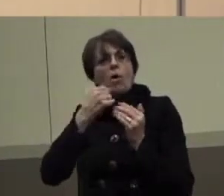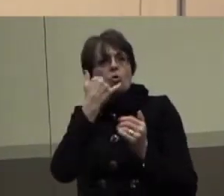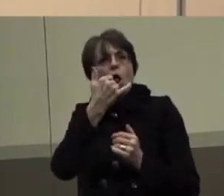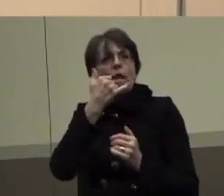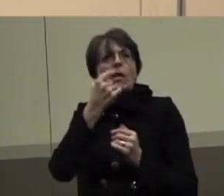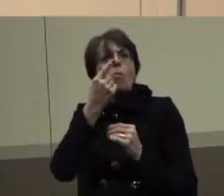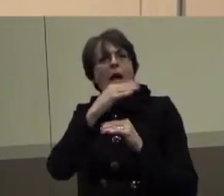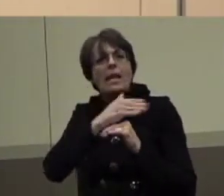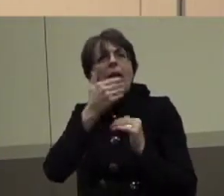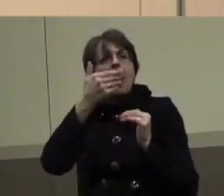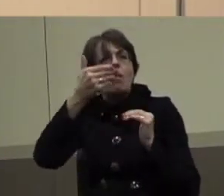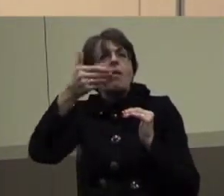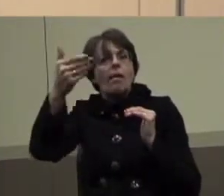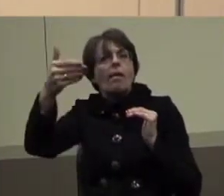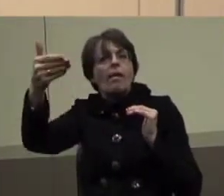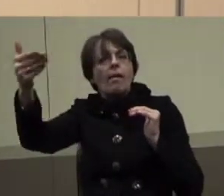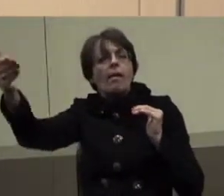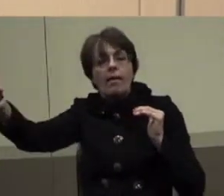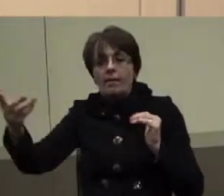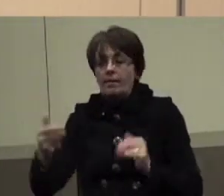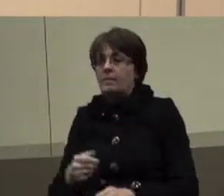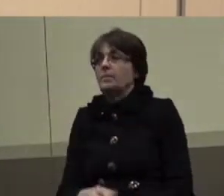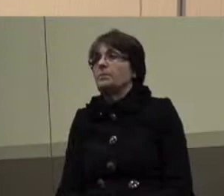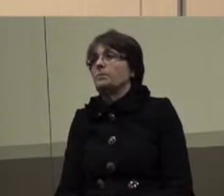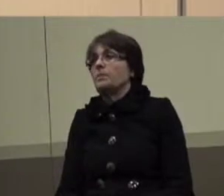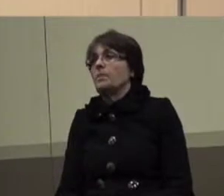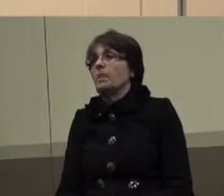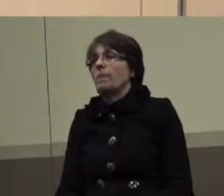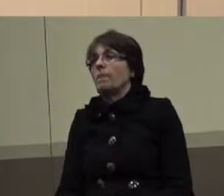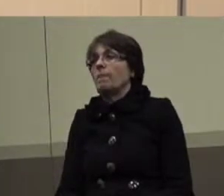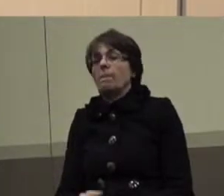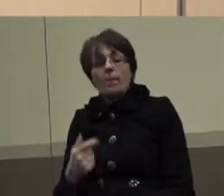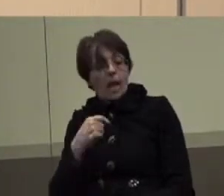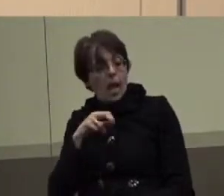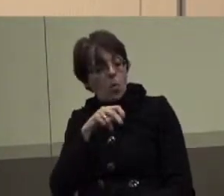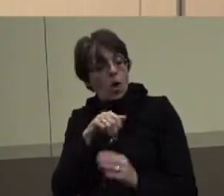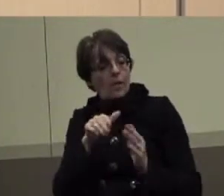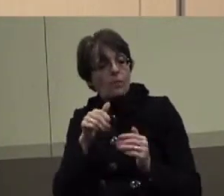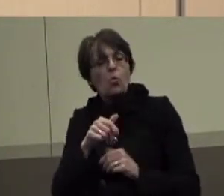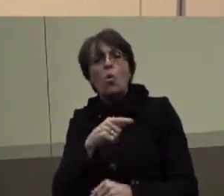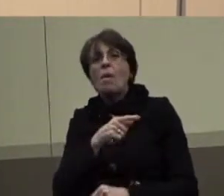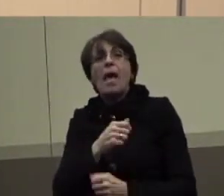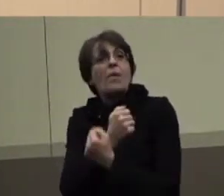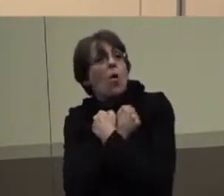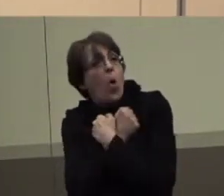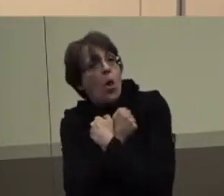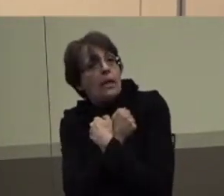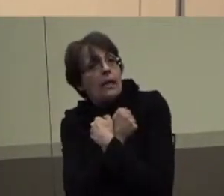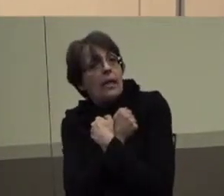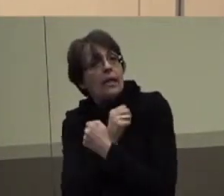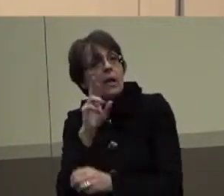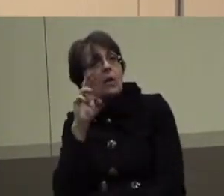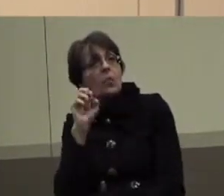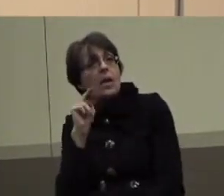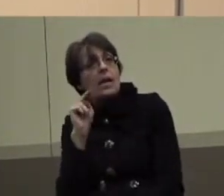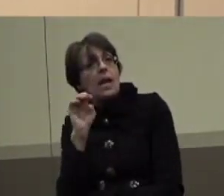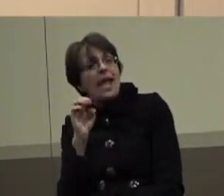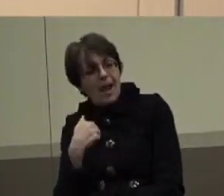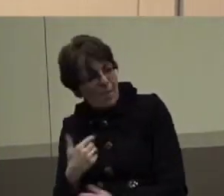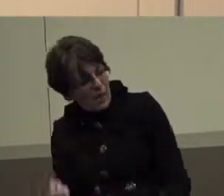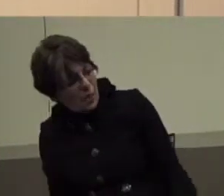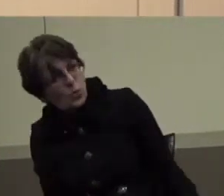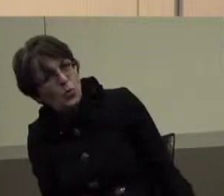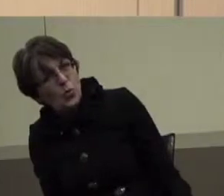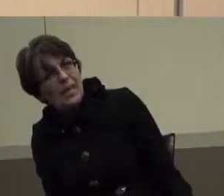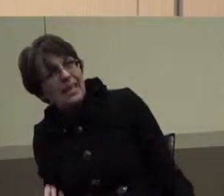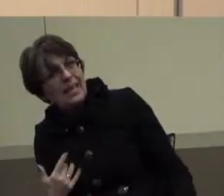them 1 day later, 3 days later, 5 days later. And I walk in the room and they're holding Renee. And I'm like, what are you